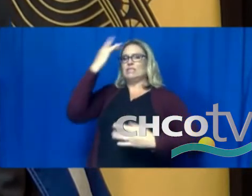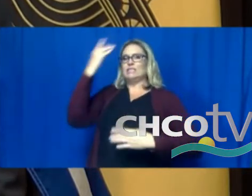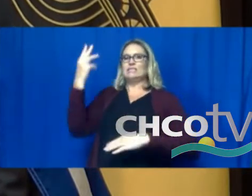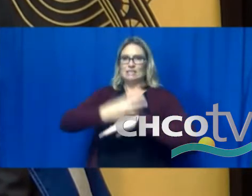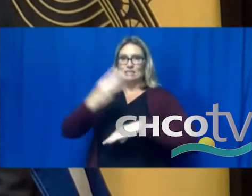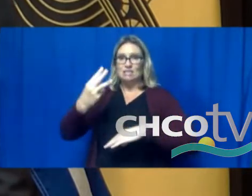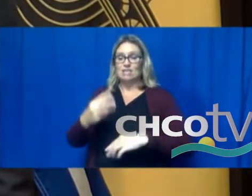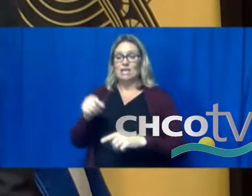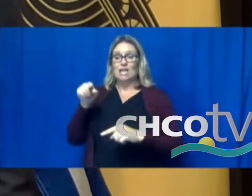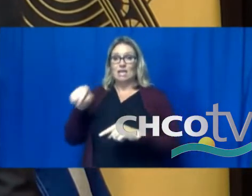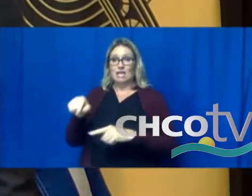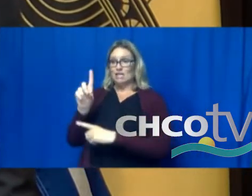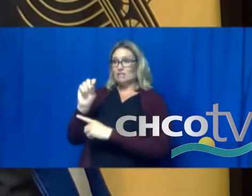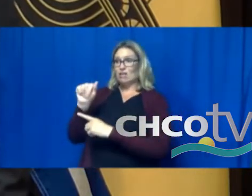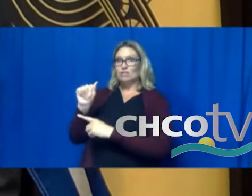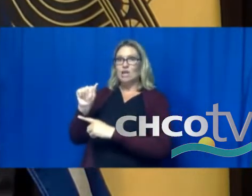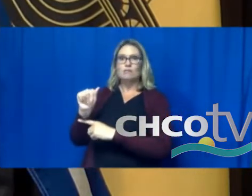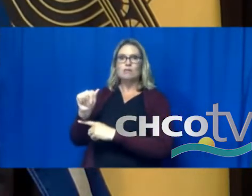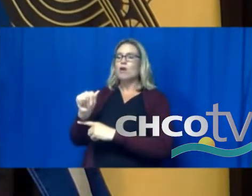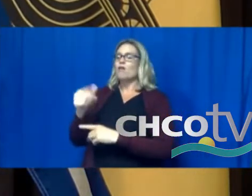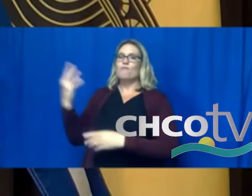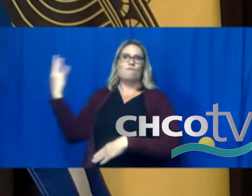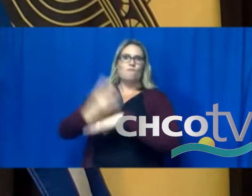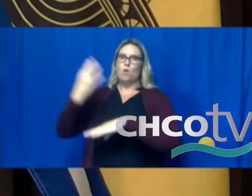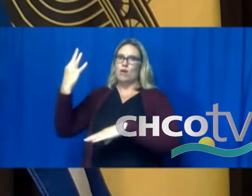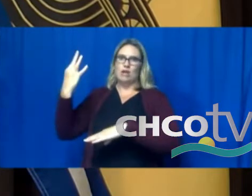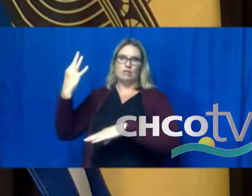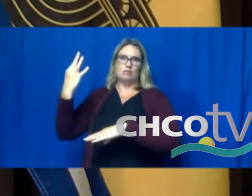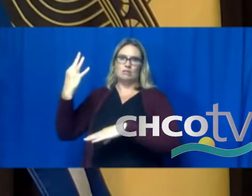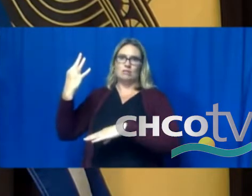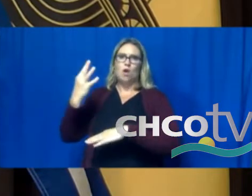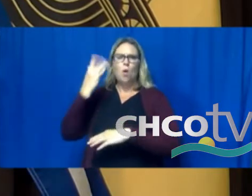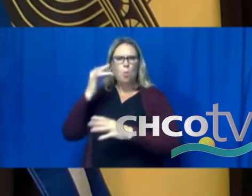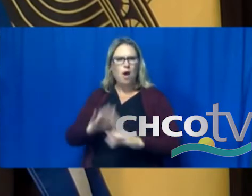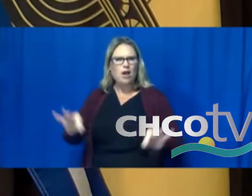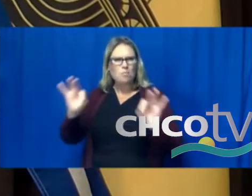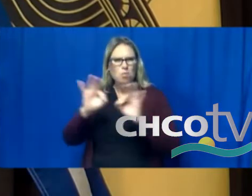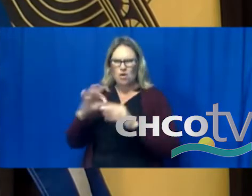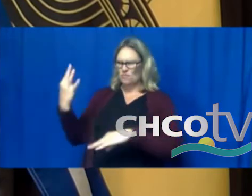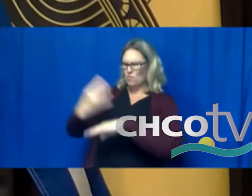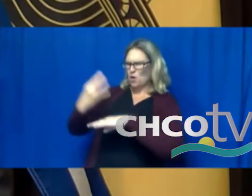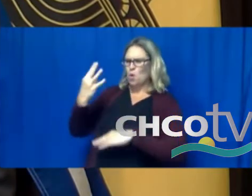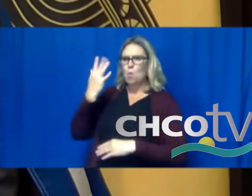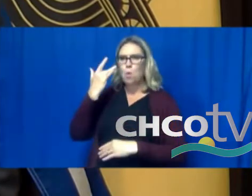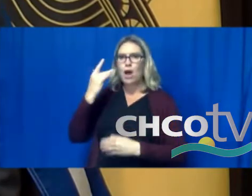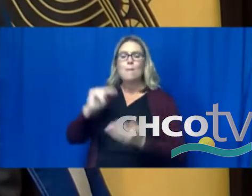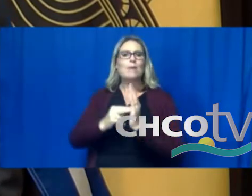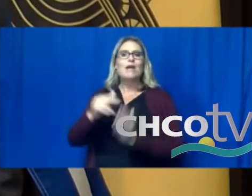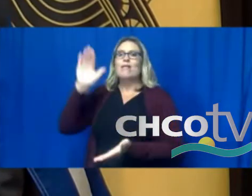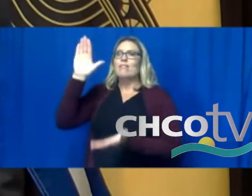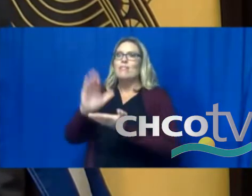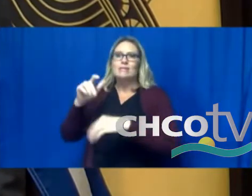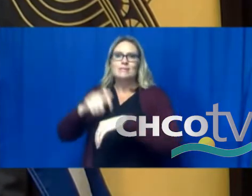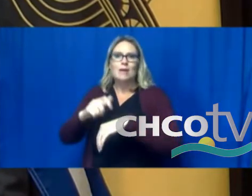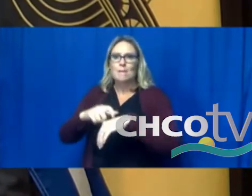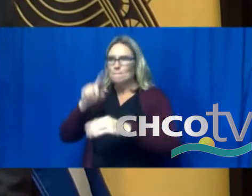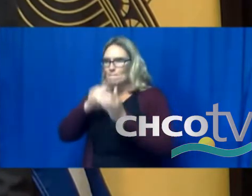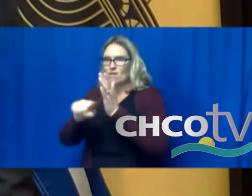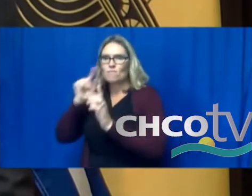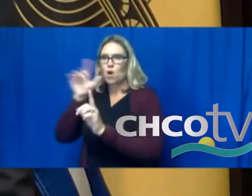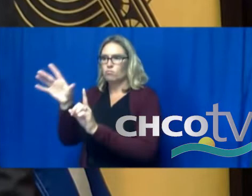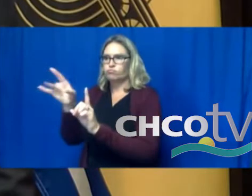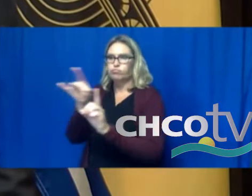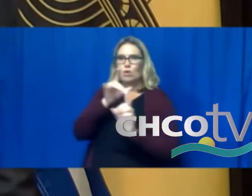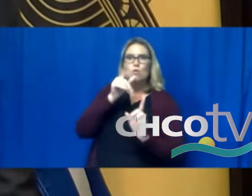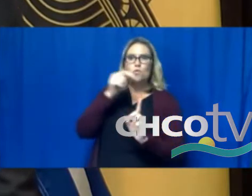4 days. Why is this important? Well, this is important because we have less time to contact trace and isolate people who